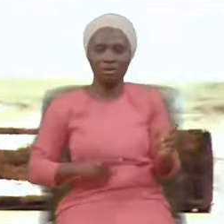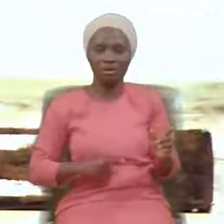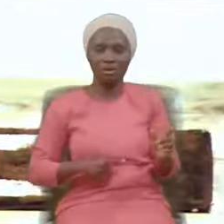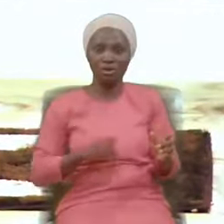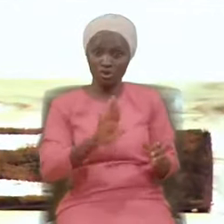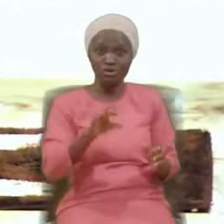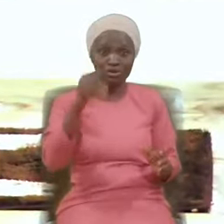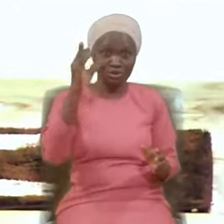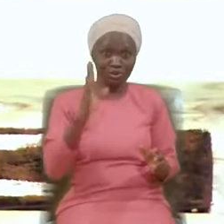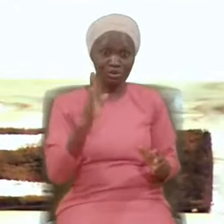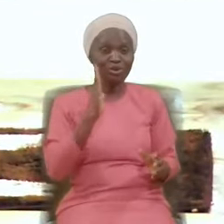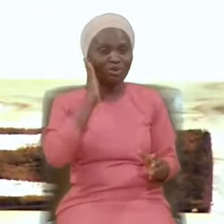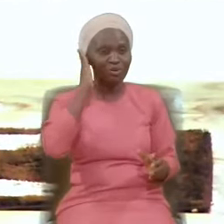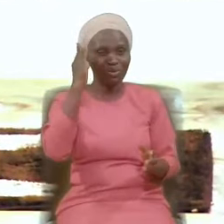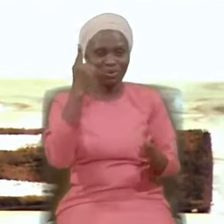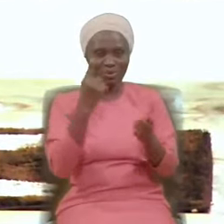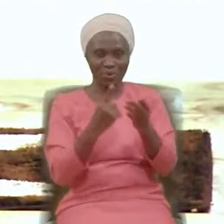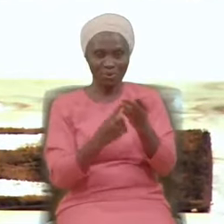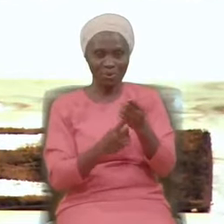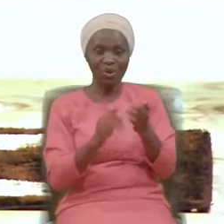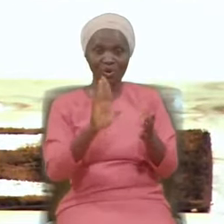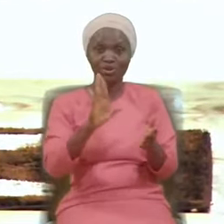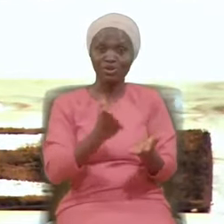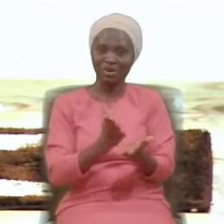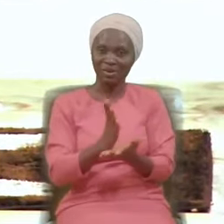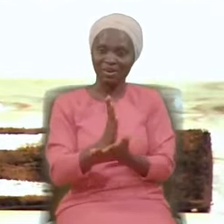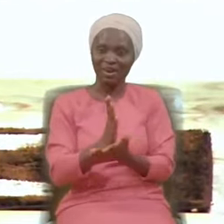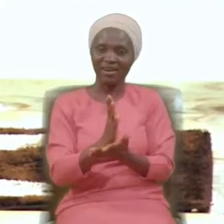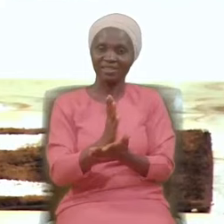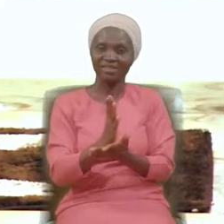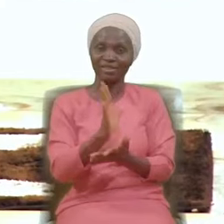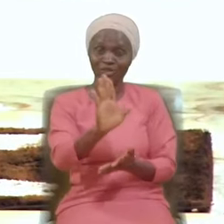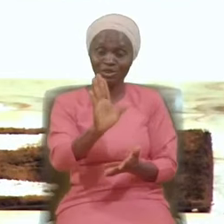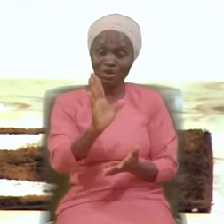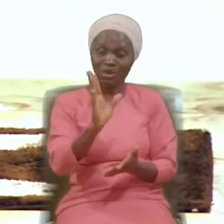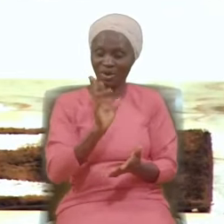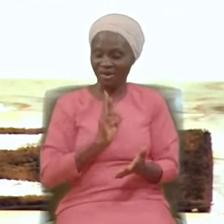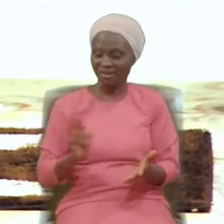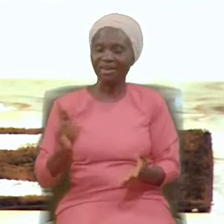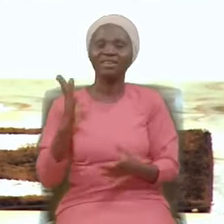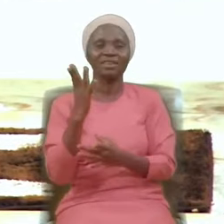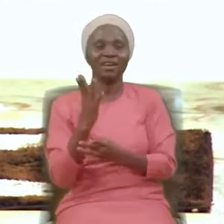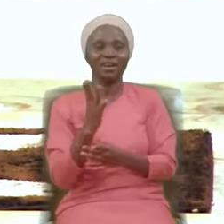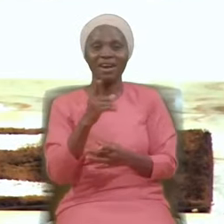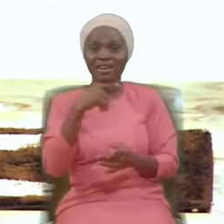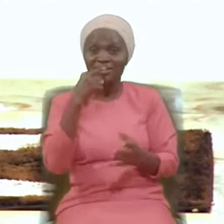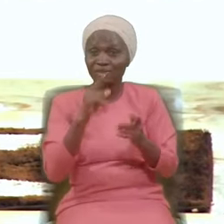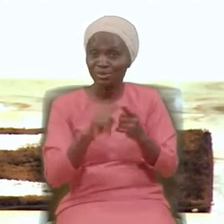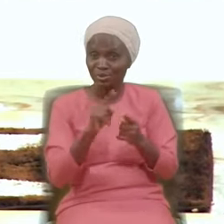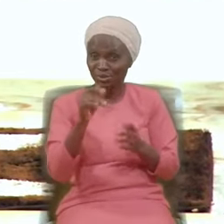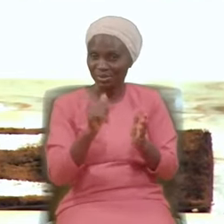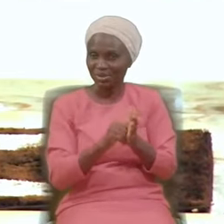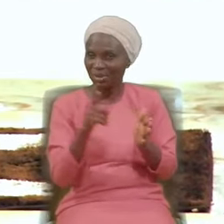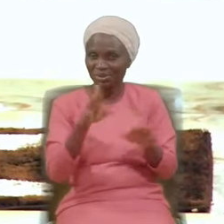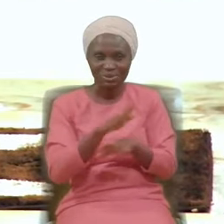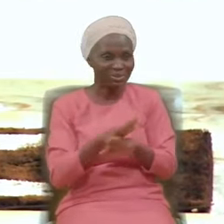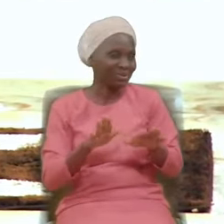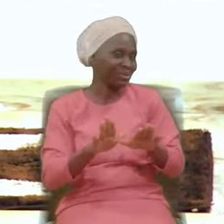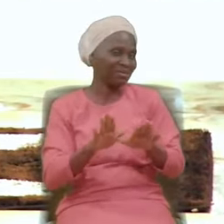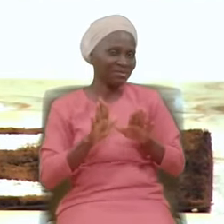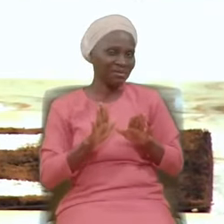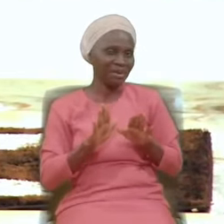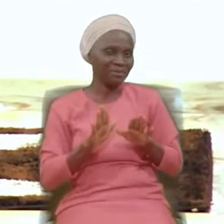hold thy right hand, saying unto thee, fear not, I will help